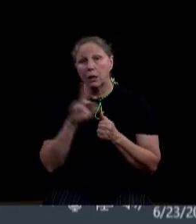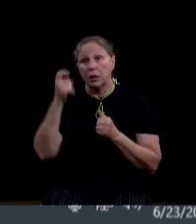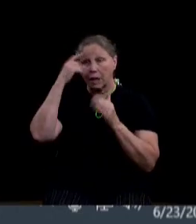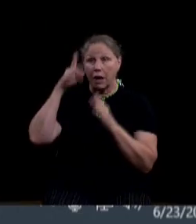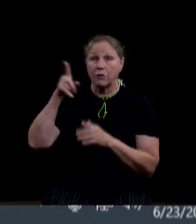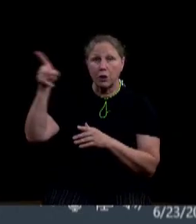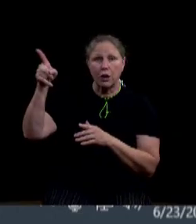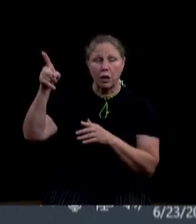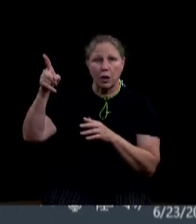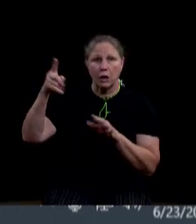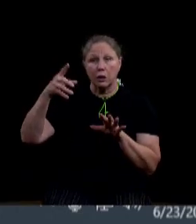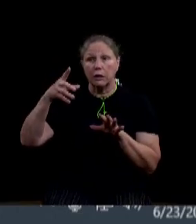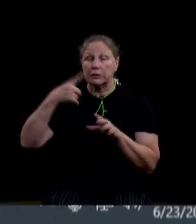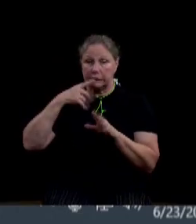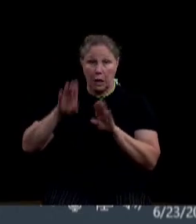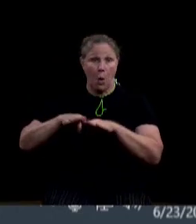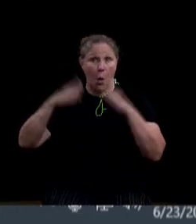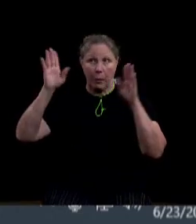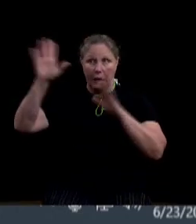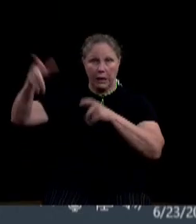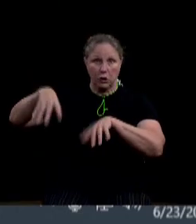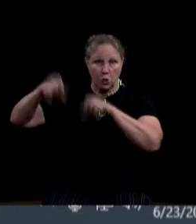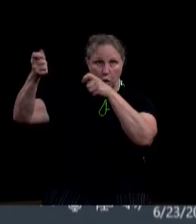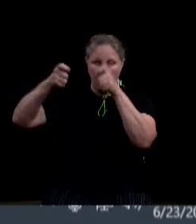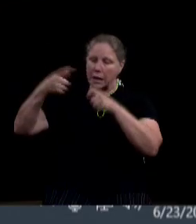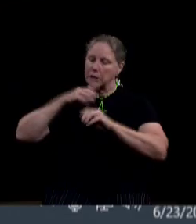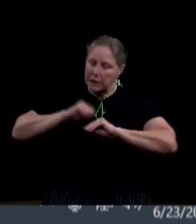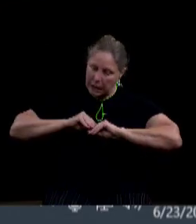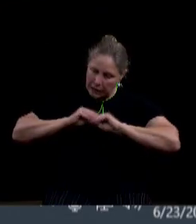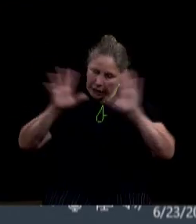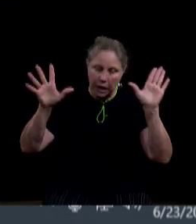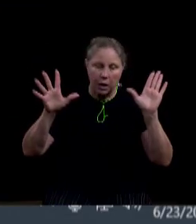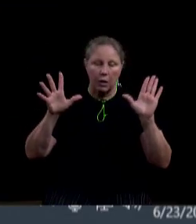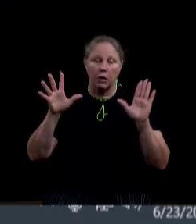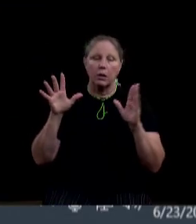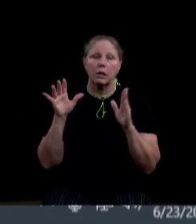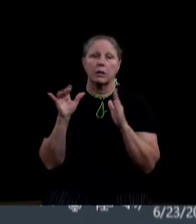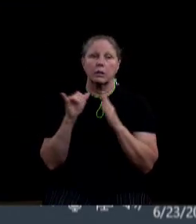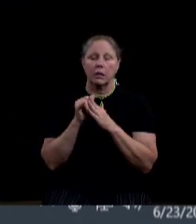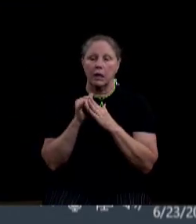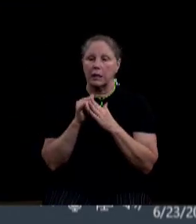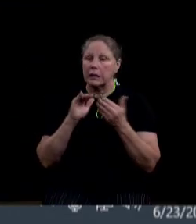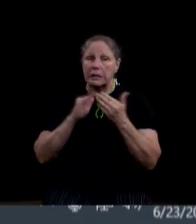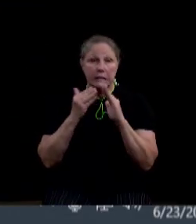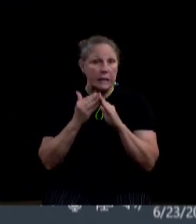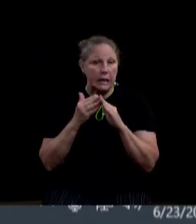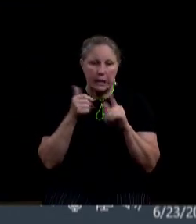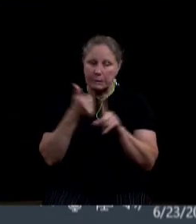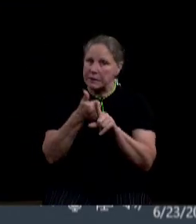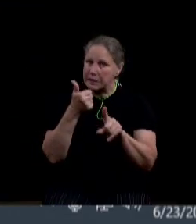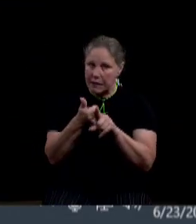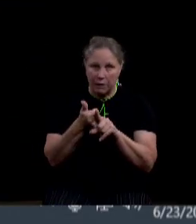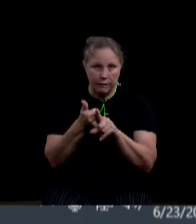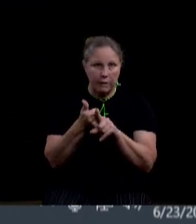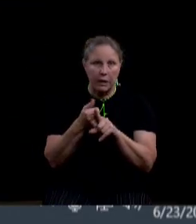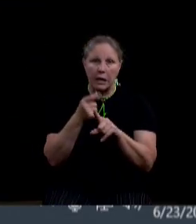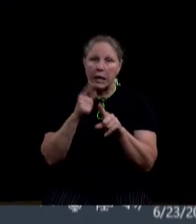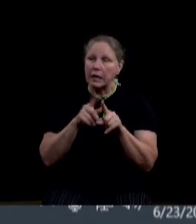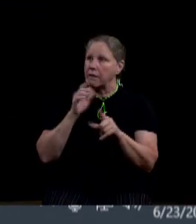in his orders that neither cities nor counties could do anything any more strict or any more lenient with their